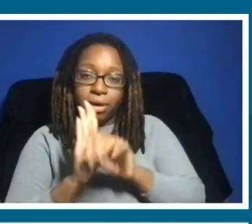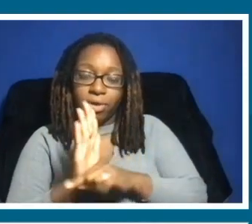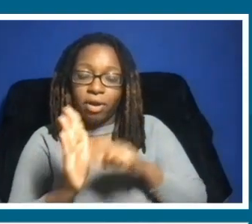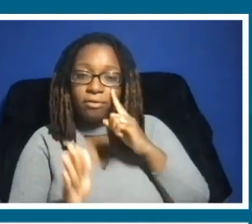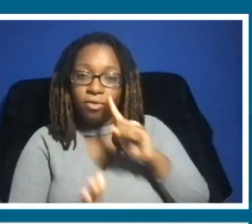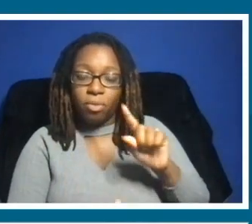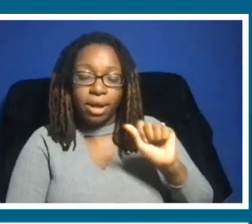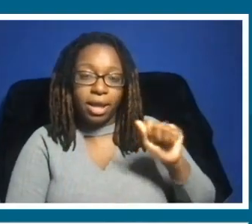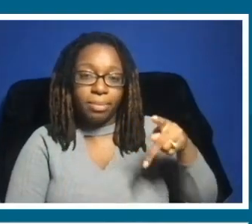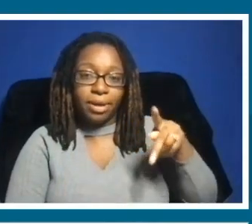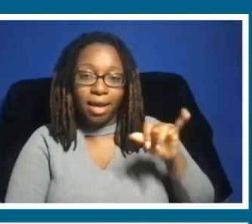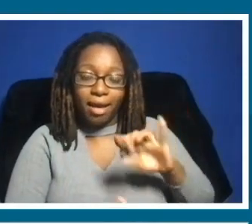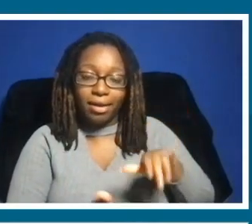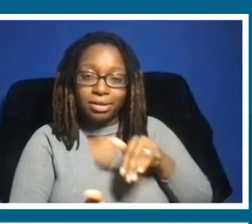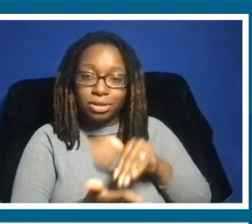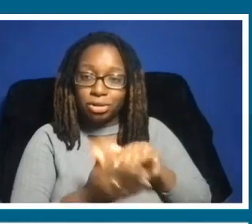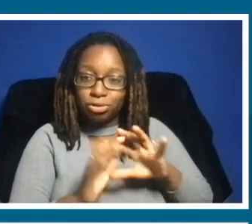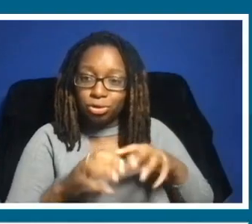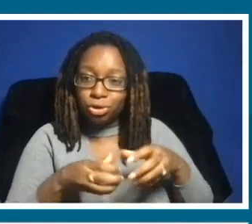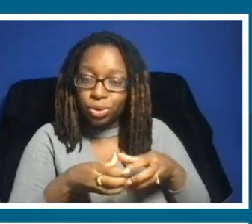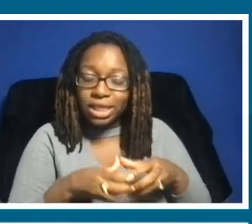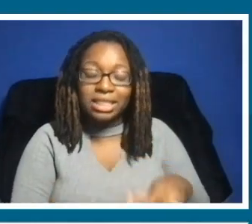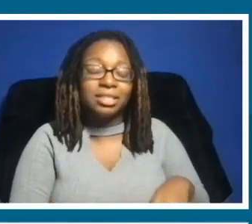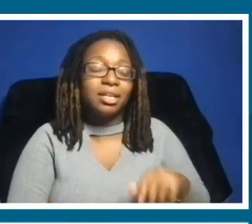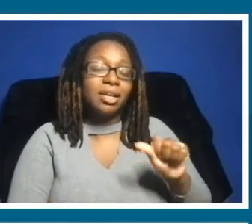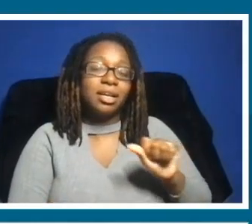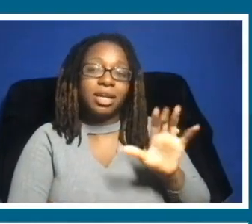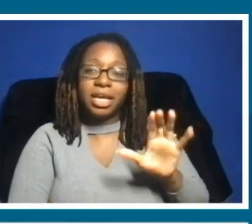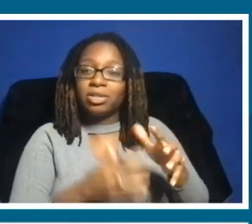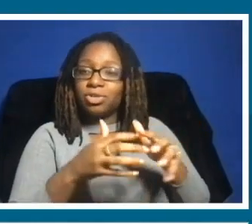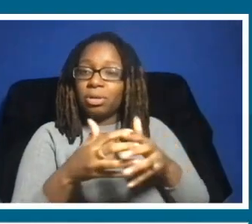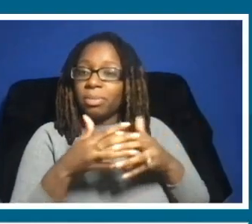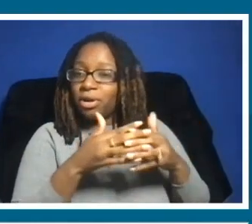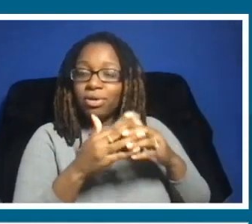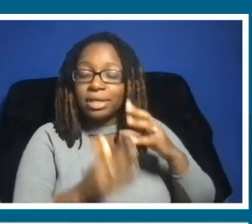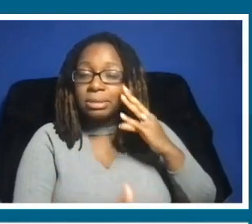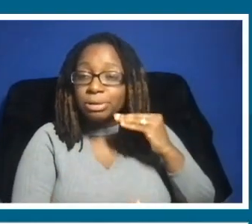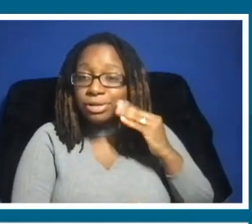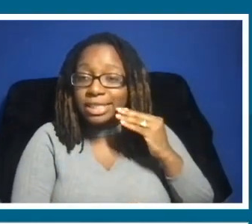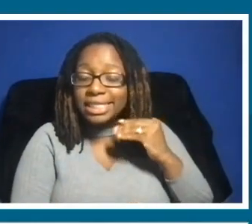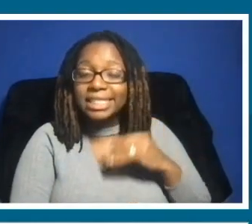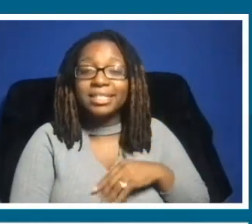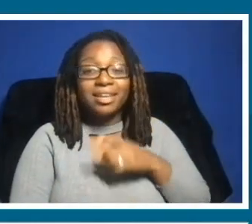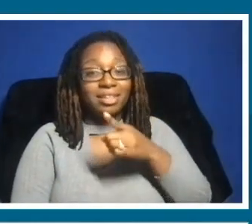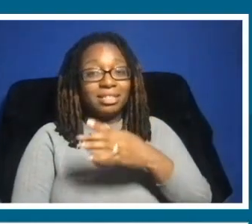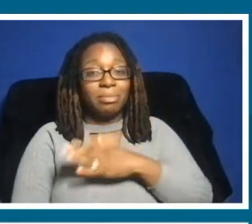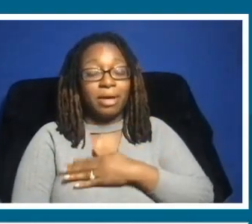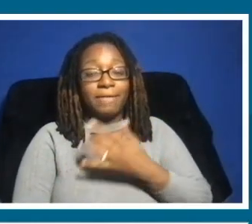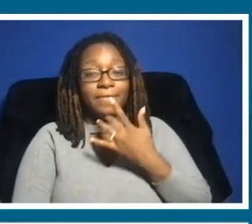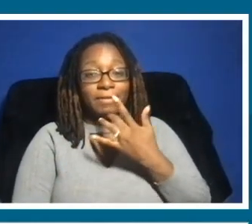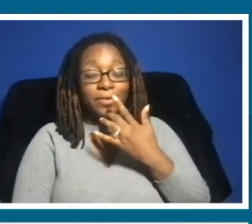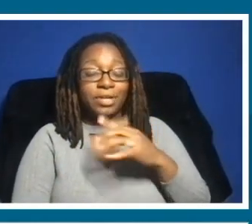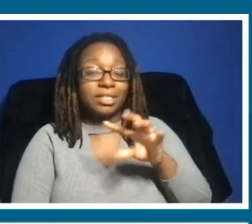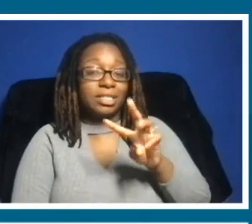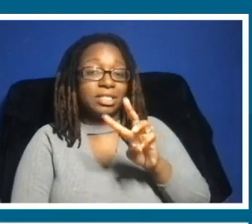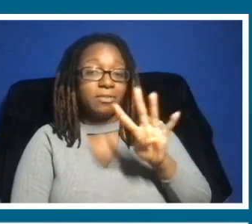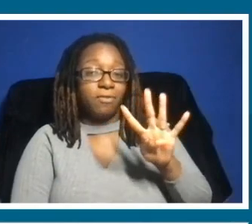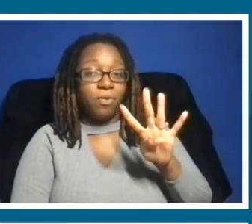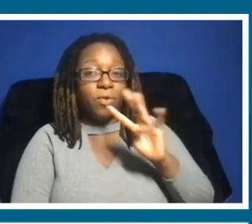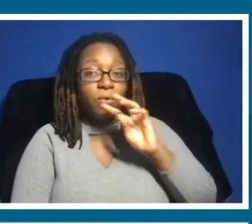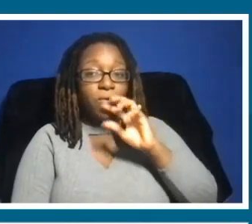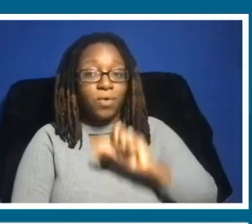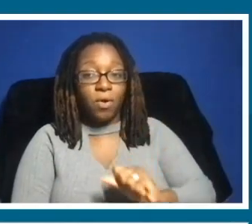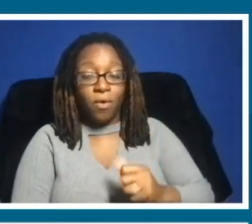units, primary sources on Asian American experiences. And this is my favorite. The 64-year-old me would tell